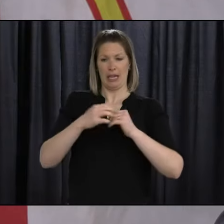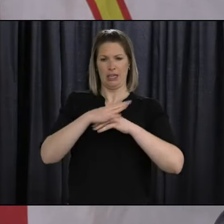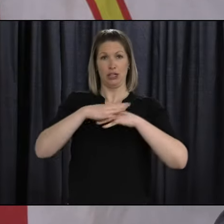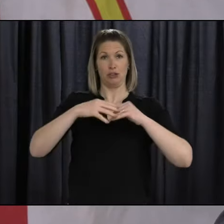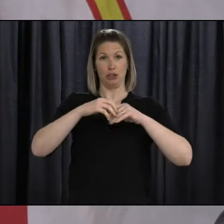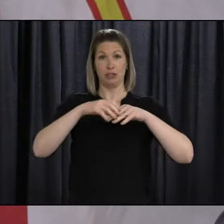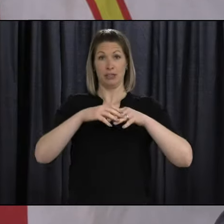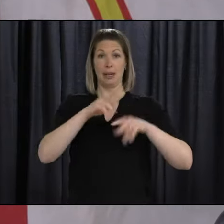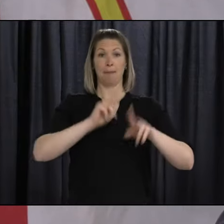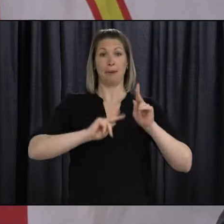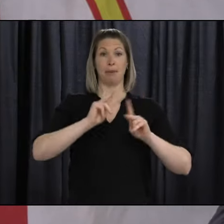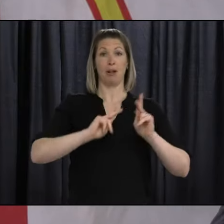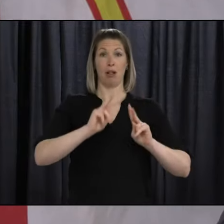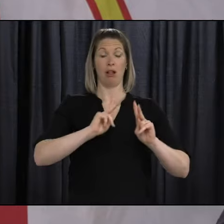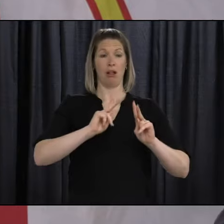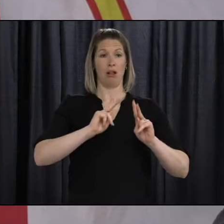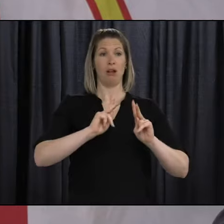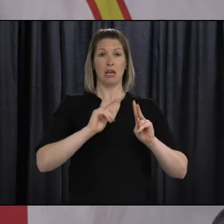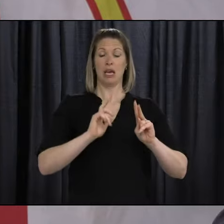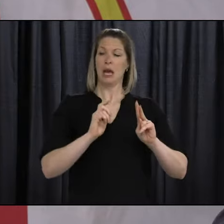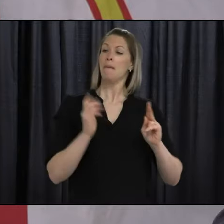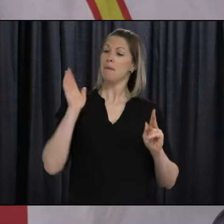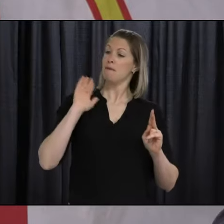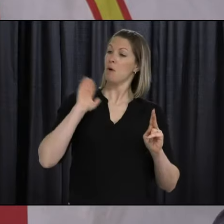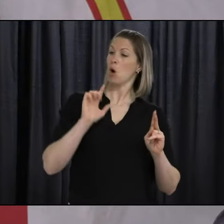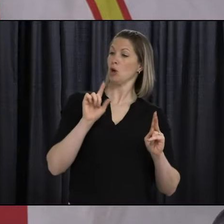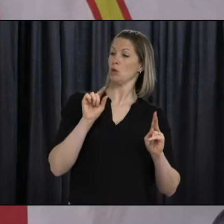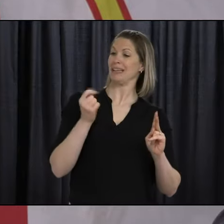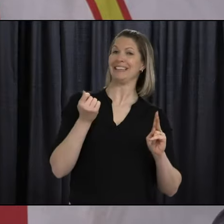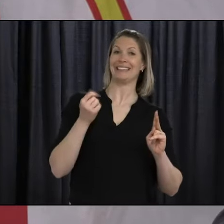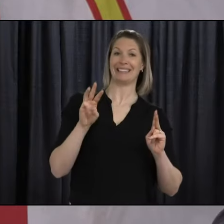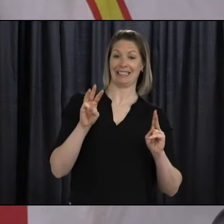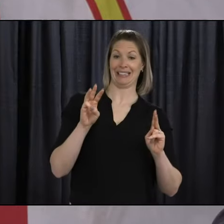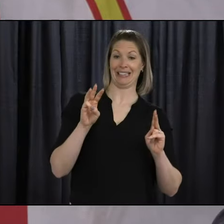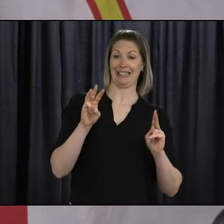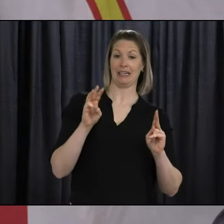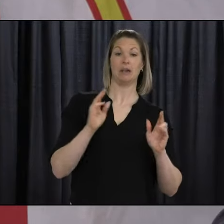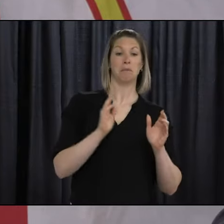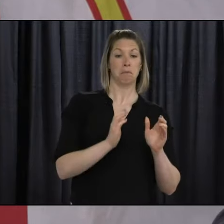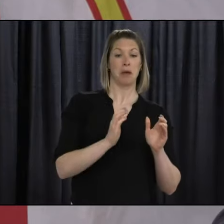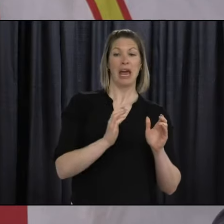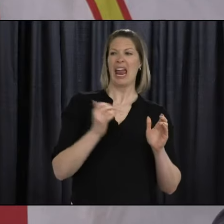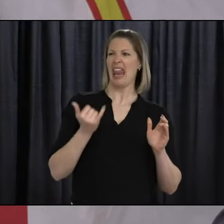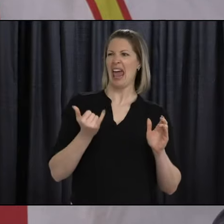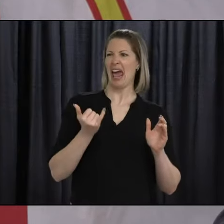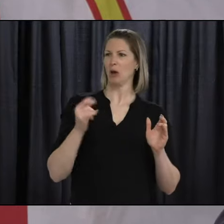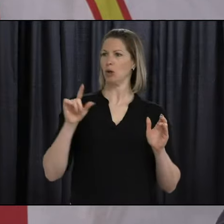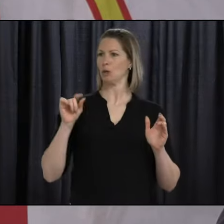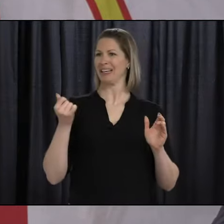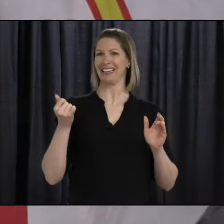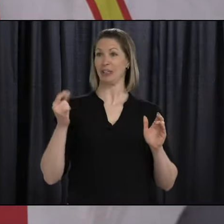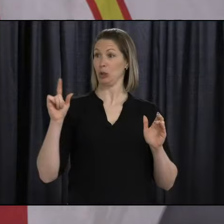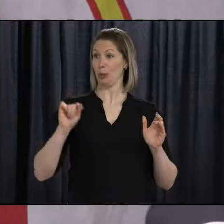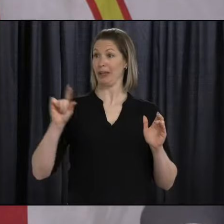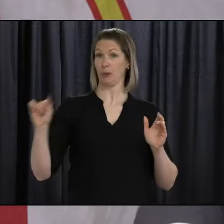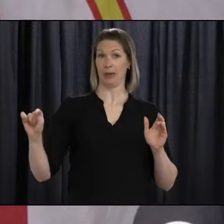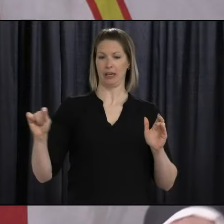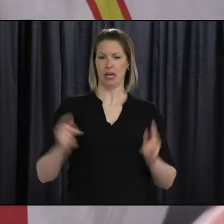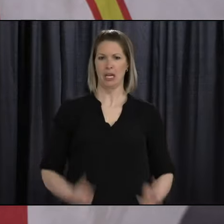between 2006 and 2016. It's the fastest, by the way, rate of growth of